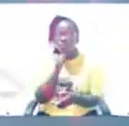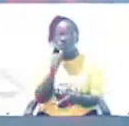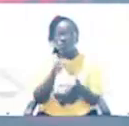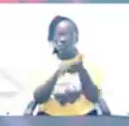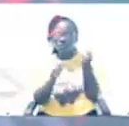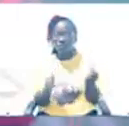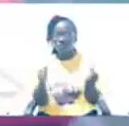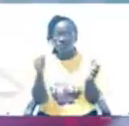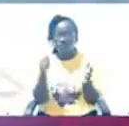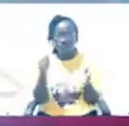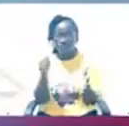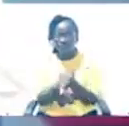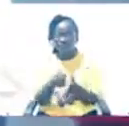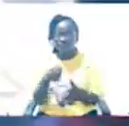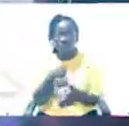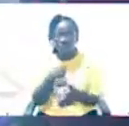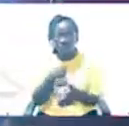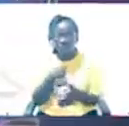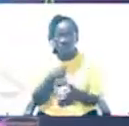Father.